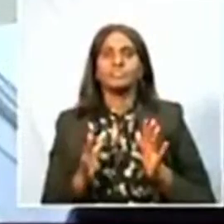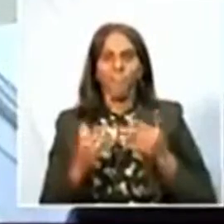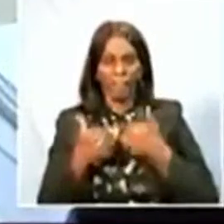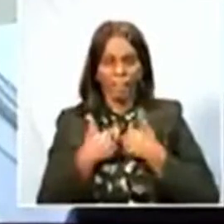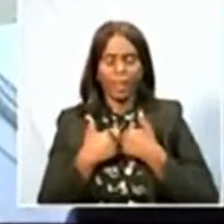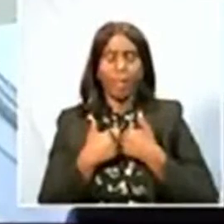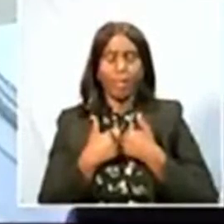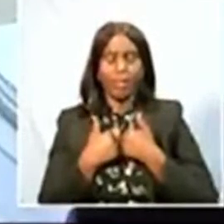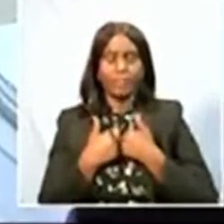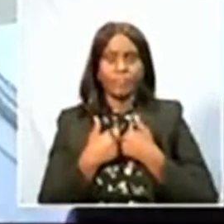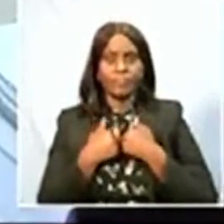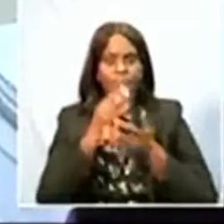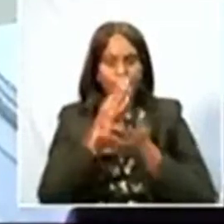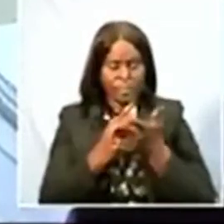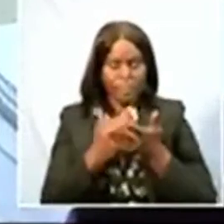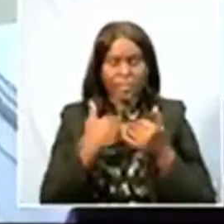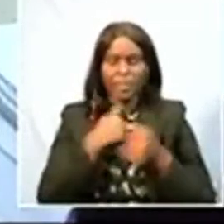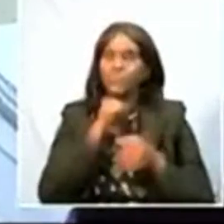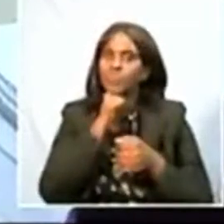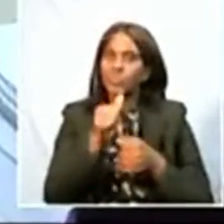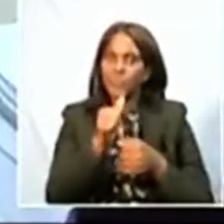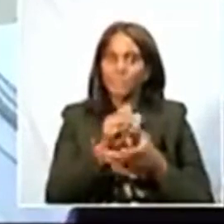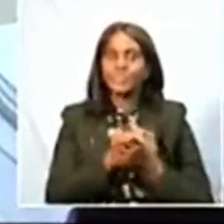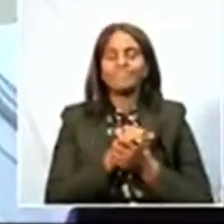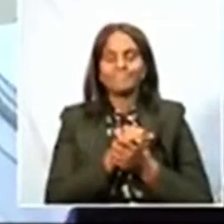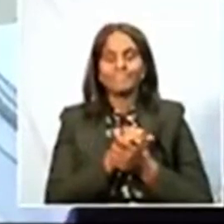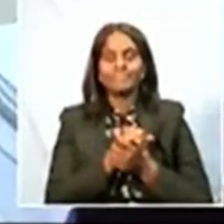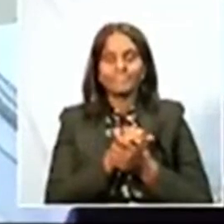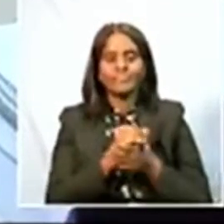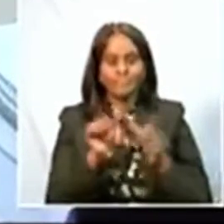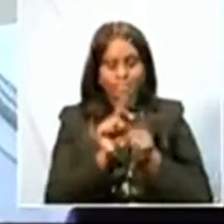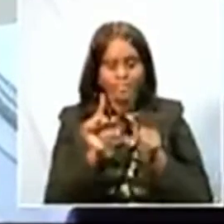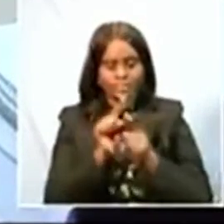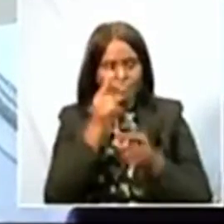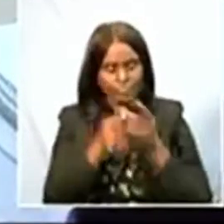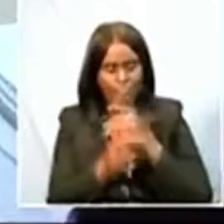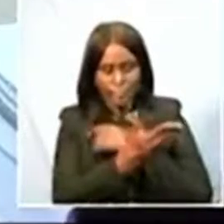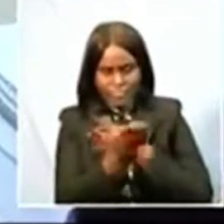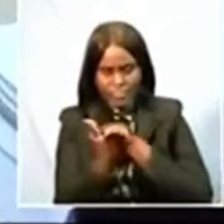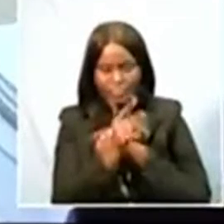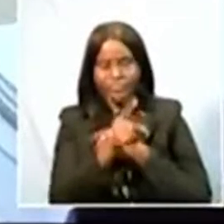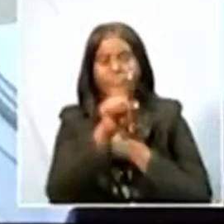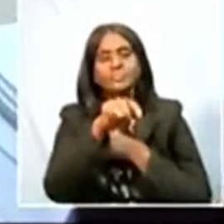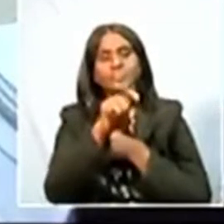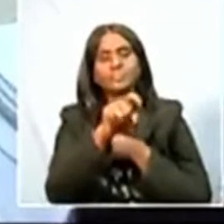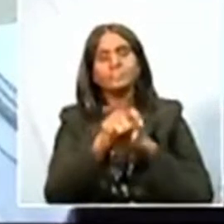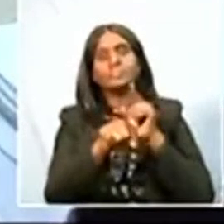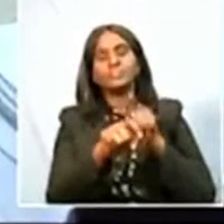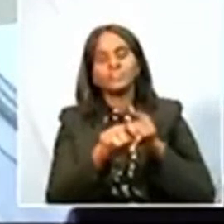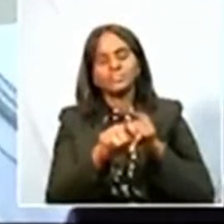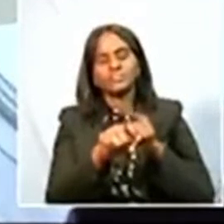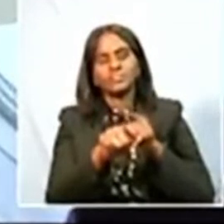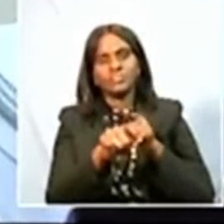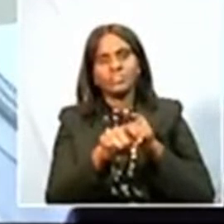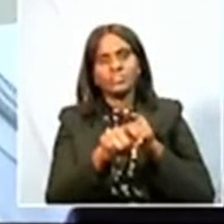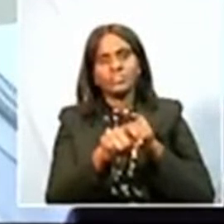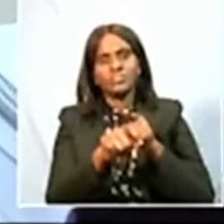have, some have not. And yet this is a requirement.